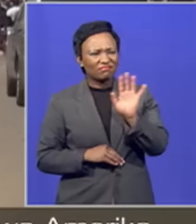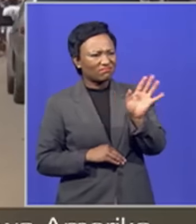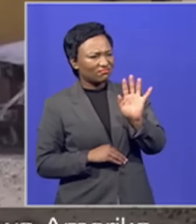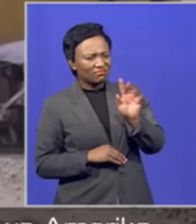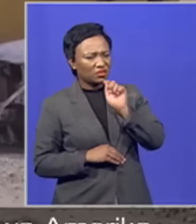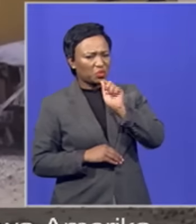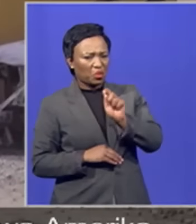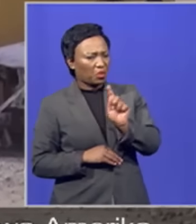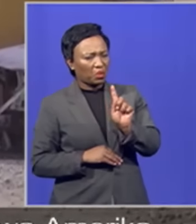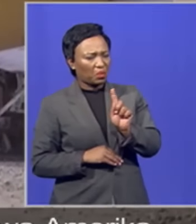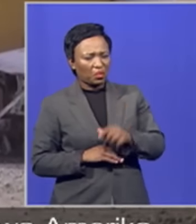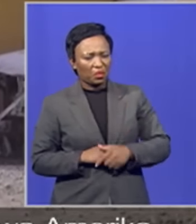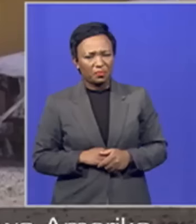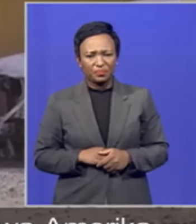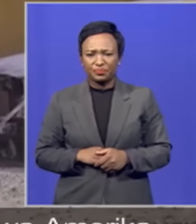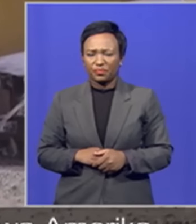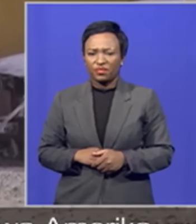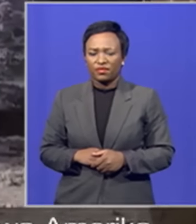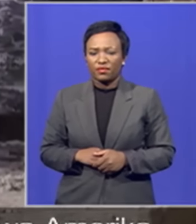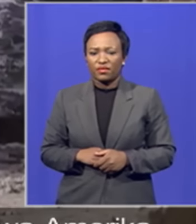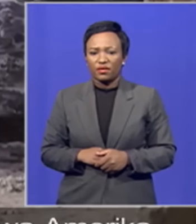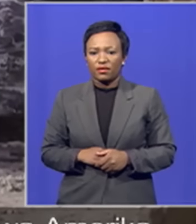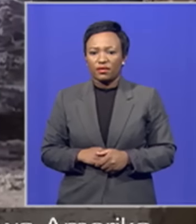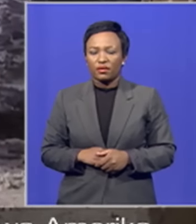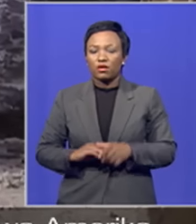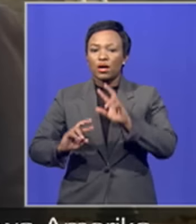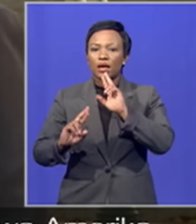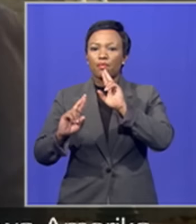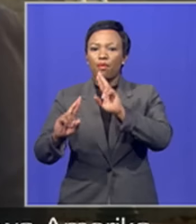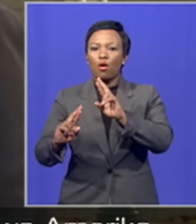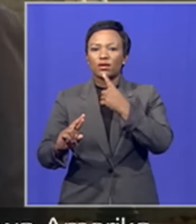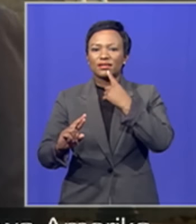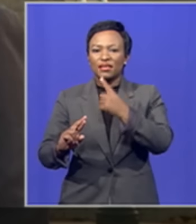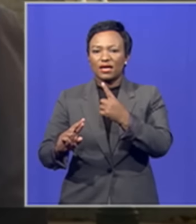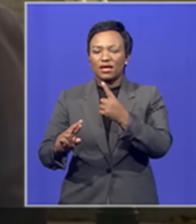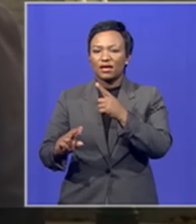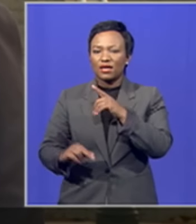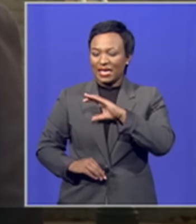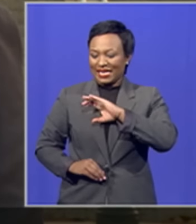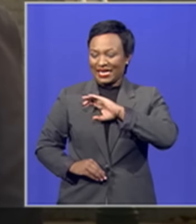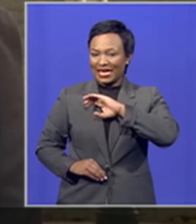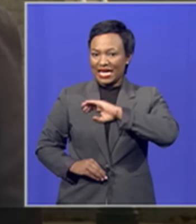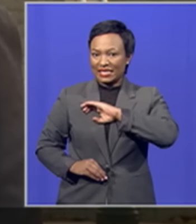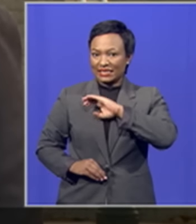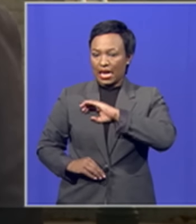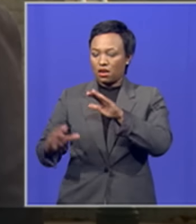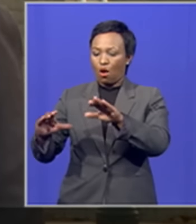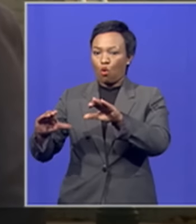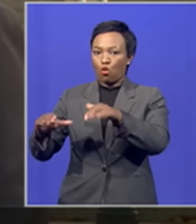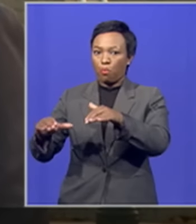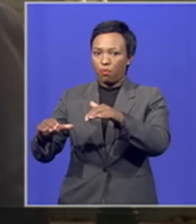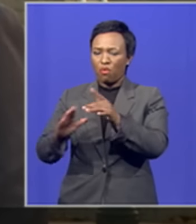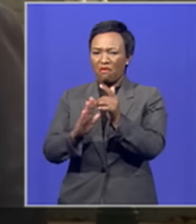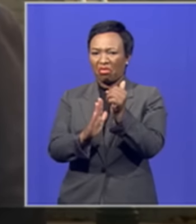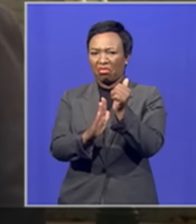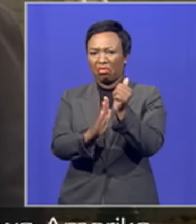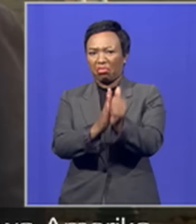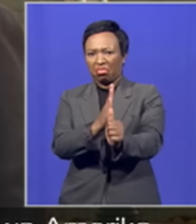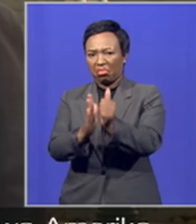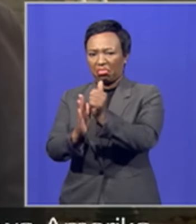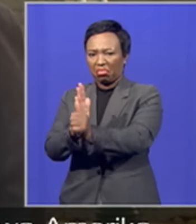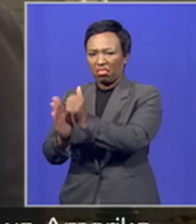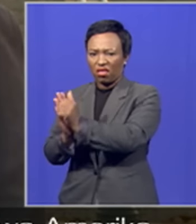tseno. The report or notion that there is a Christian persecution or genocide in Nigeria is false. False both